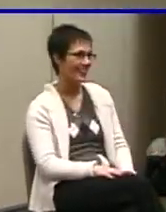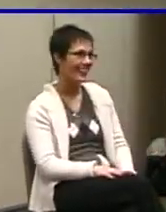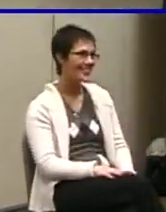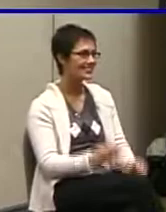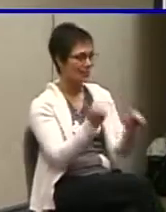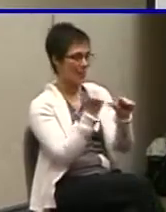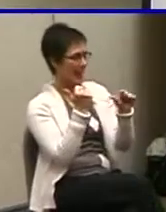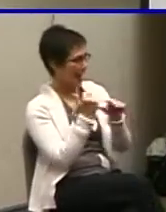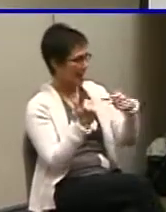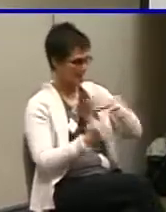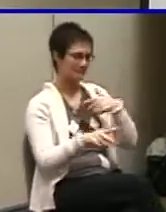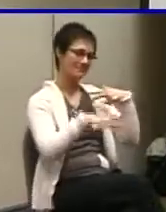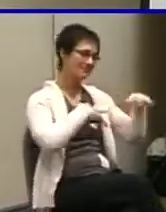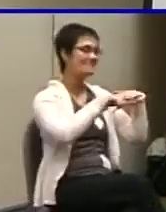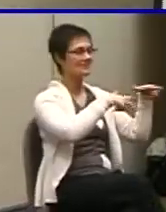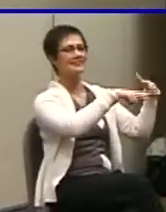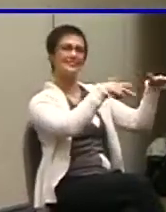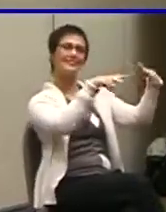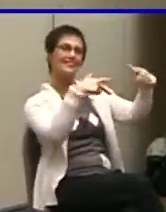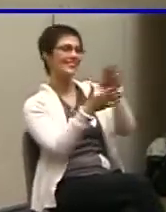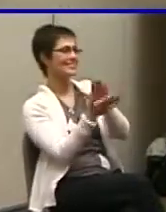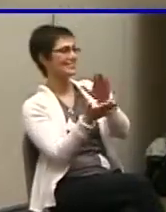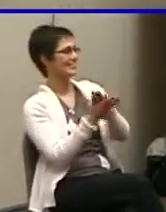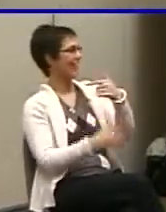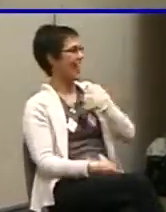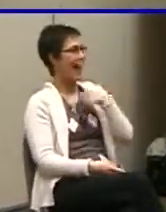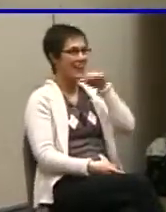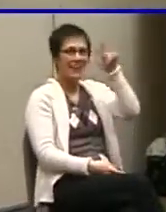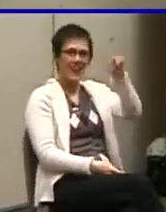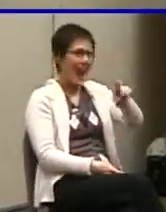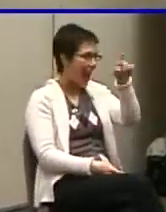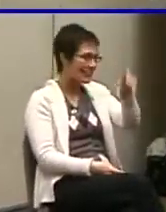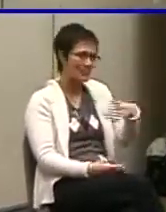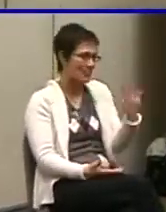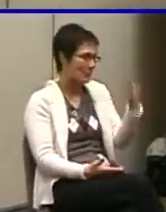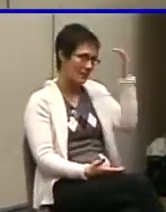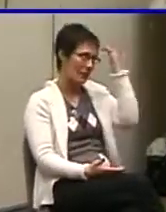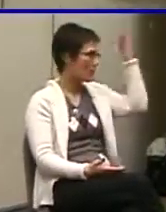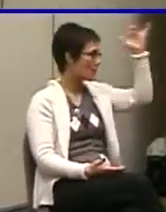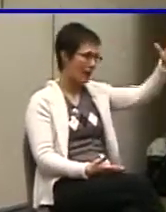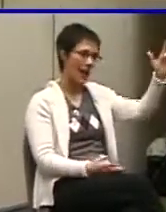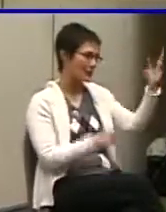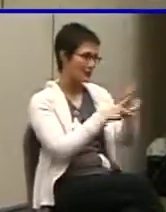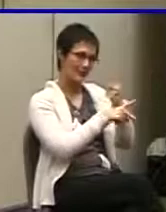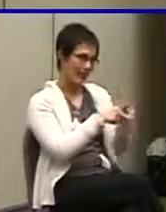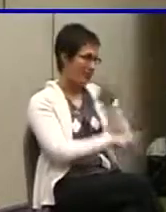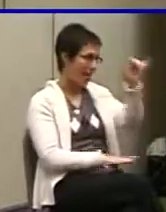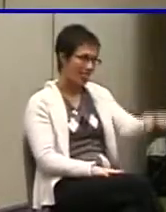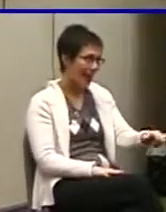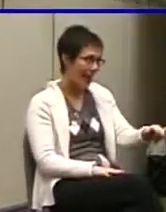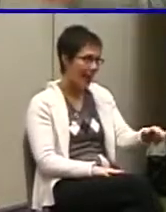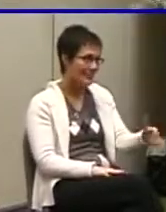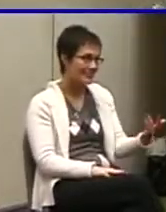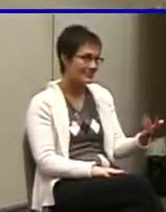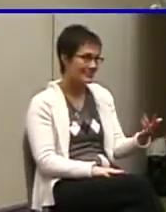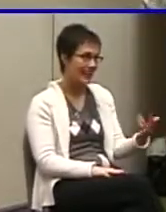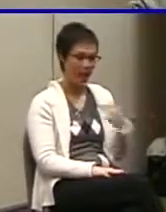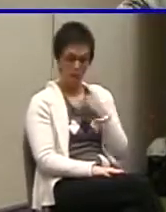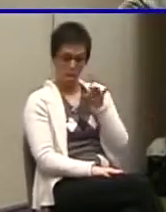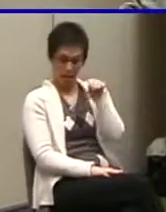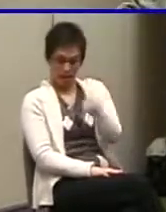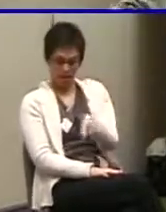the aide takes me for a walk around the school. Now, I don't have to be particularly bright to realize I don't understand this, but I like the